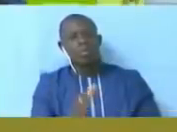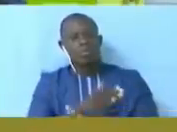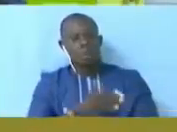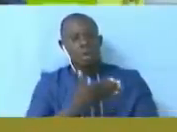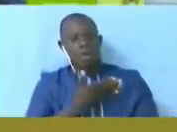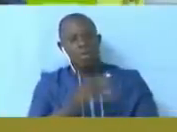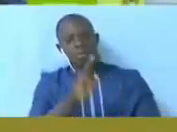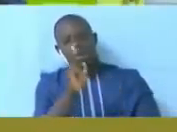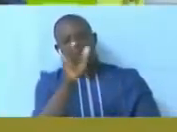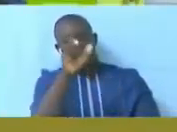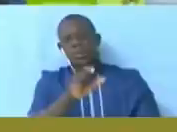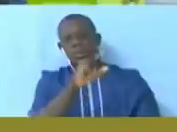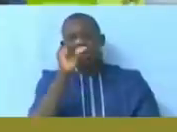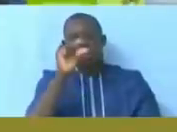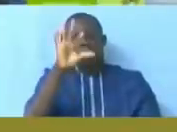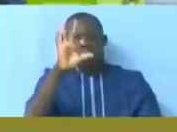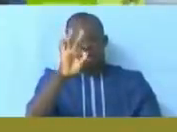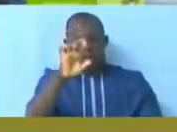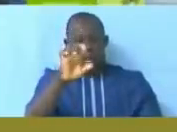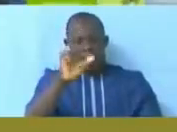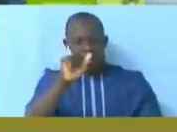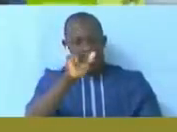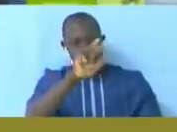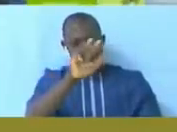mentioned the matter before the court.